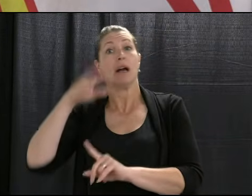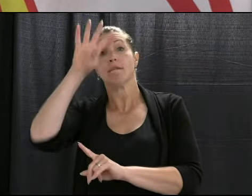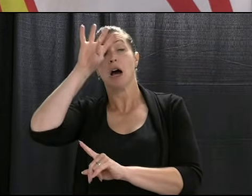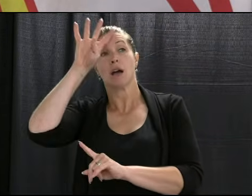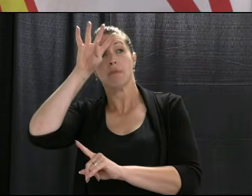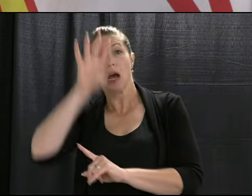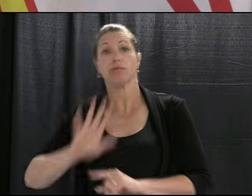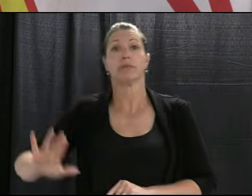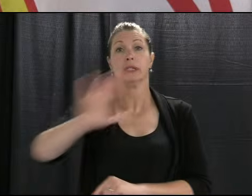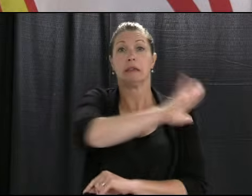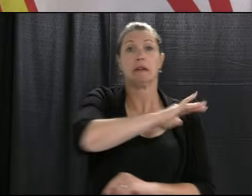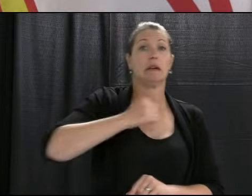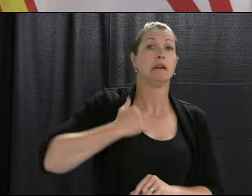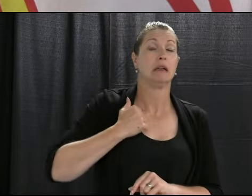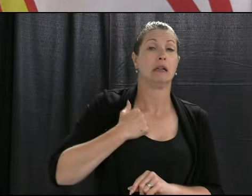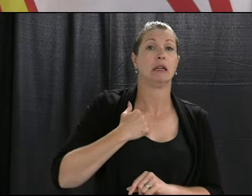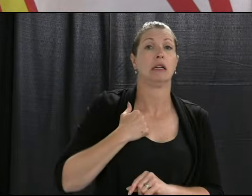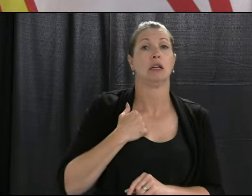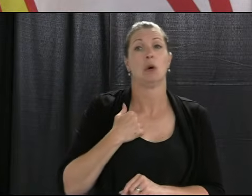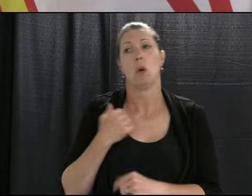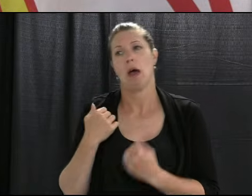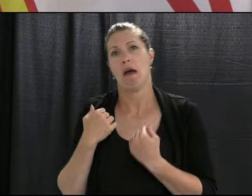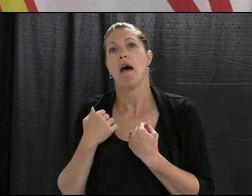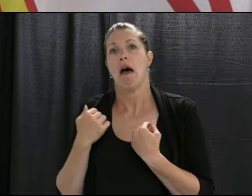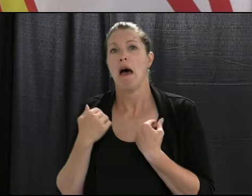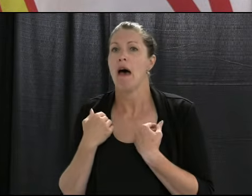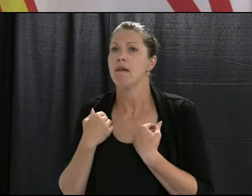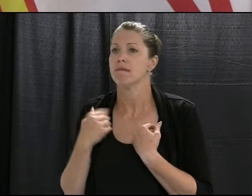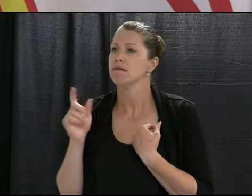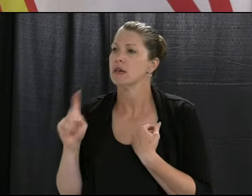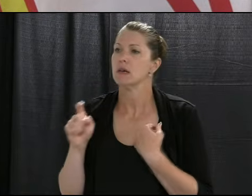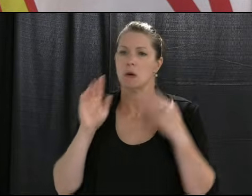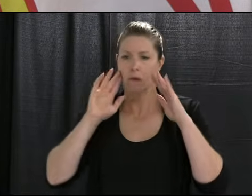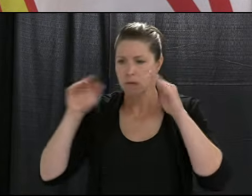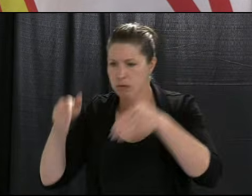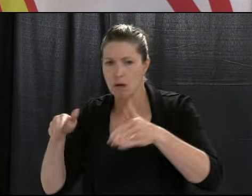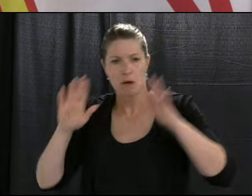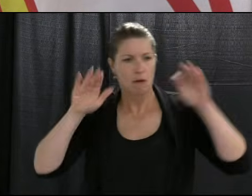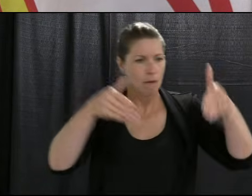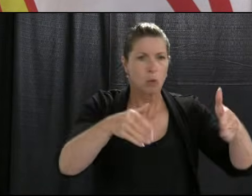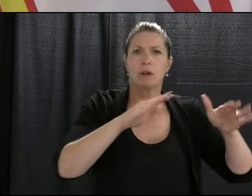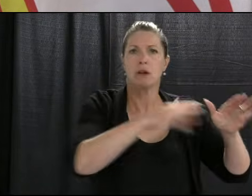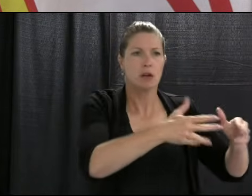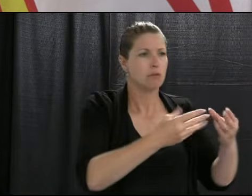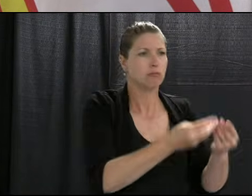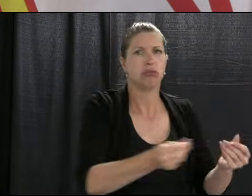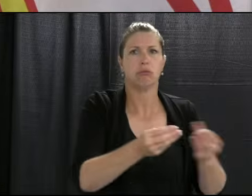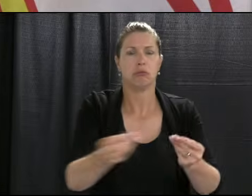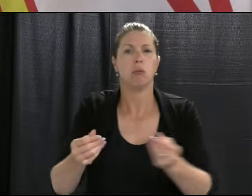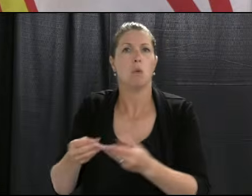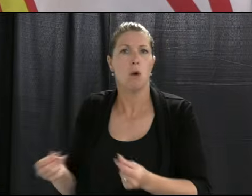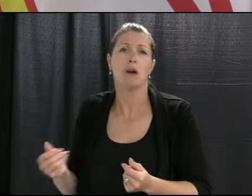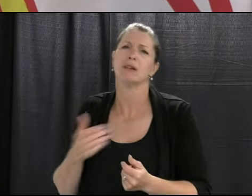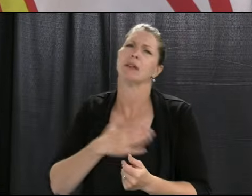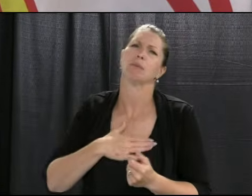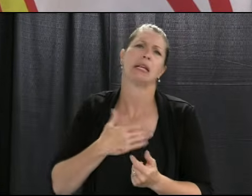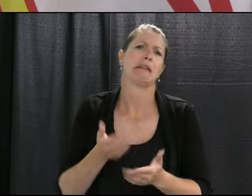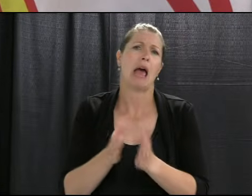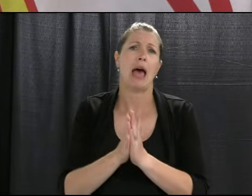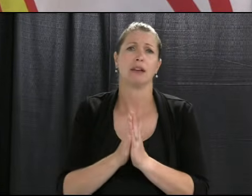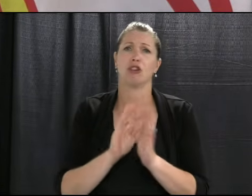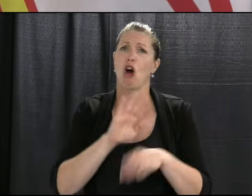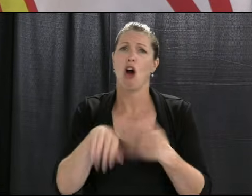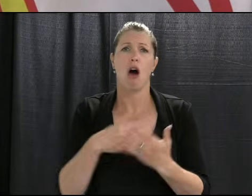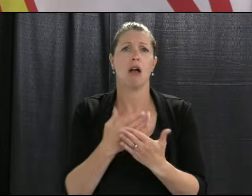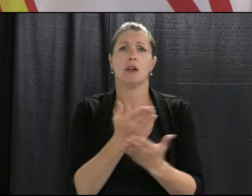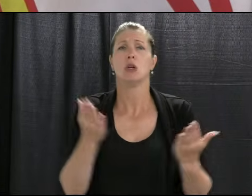It's obvious to say, but the fewer fires that we have, it means the resources can focus on the fires that we do have. So I am asking every single Newfoundlander and Labradorian to